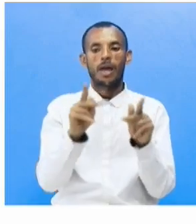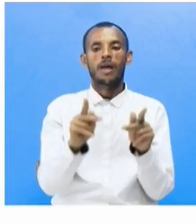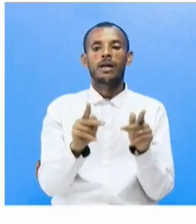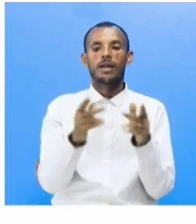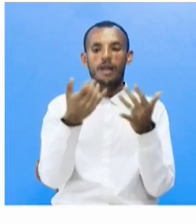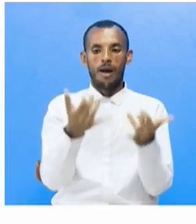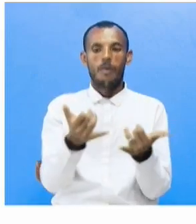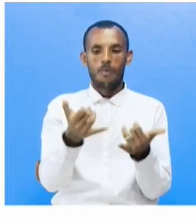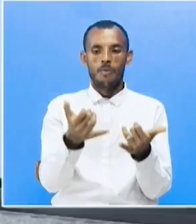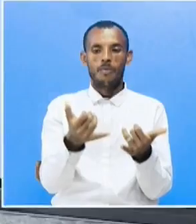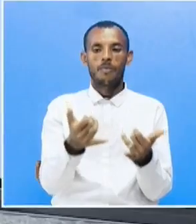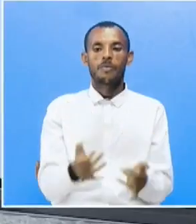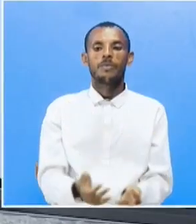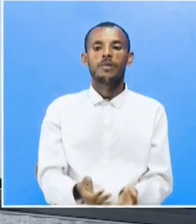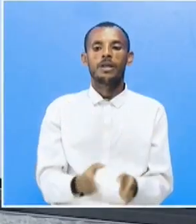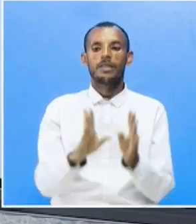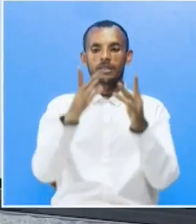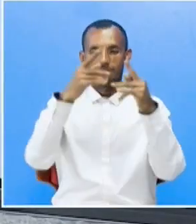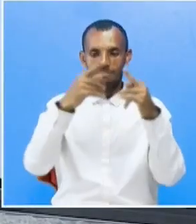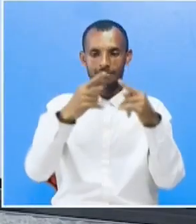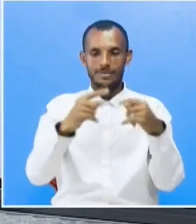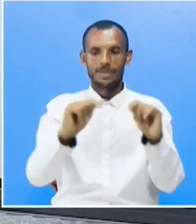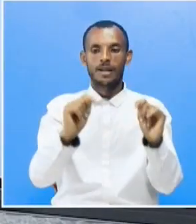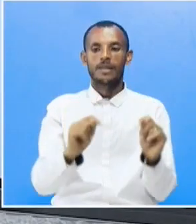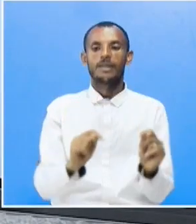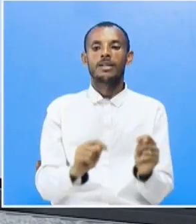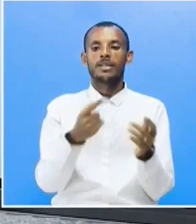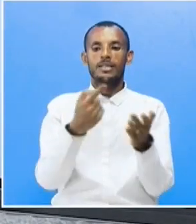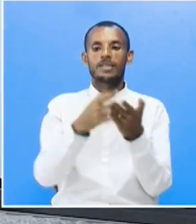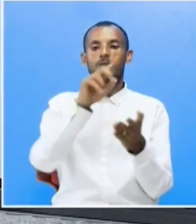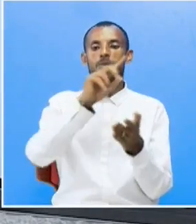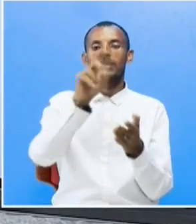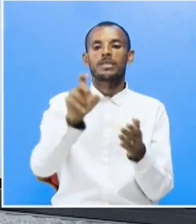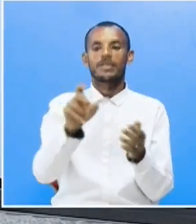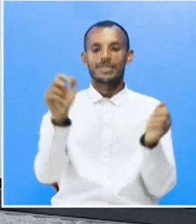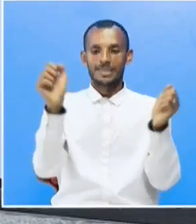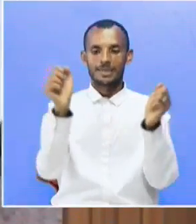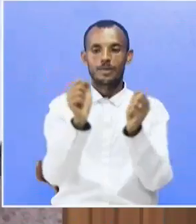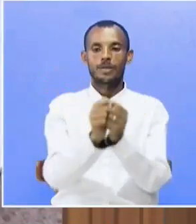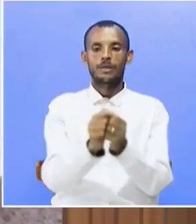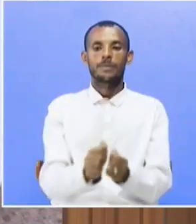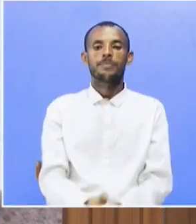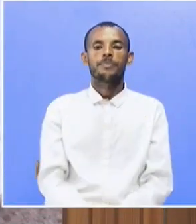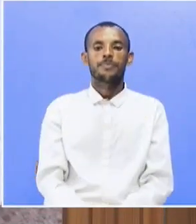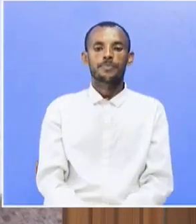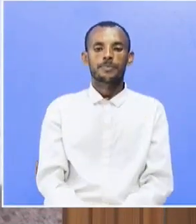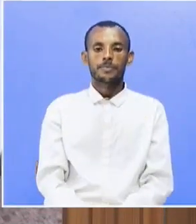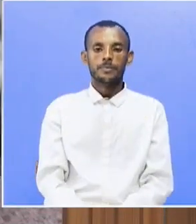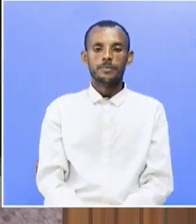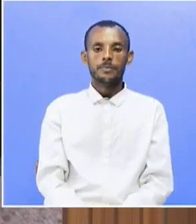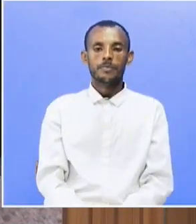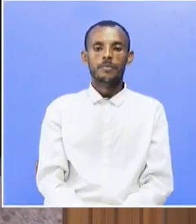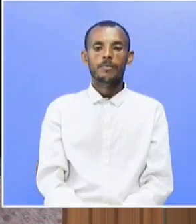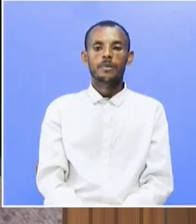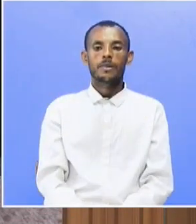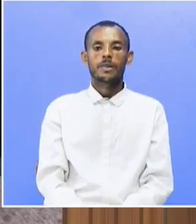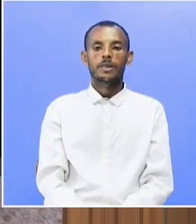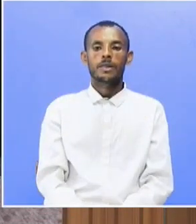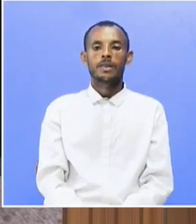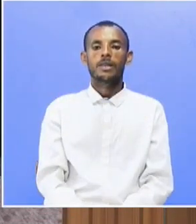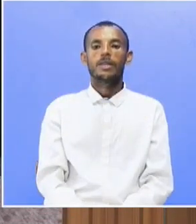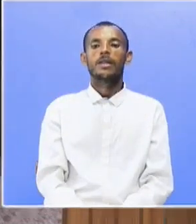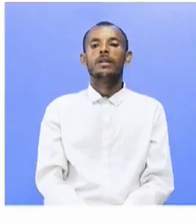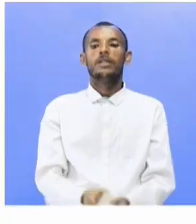Now, let's try this question together. Look,